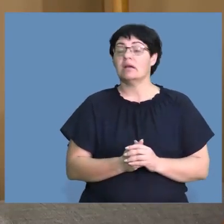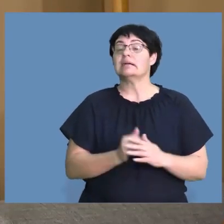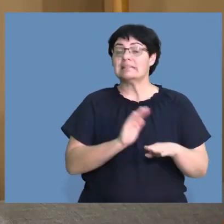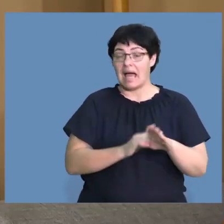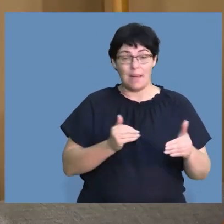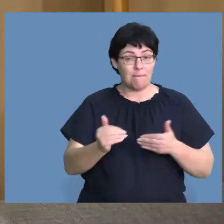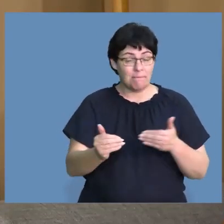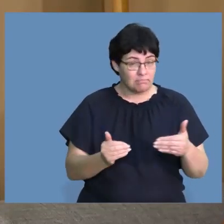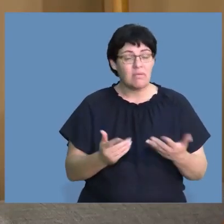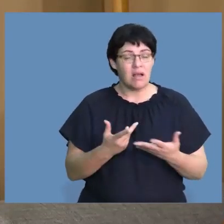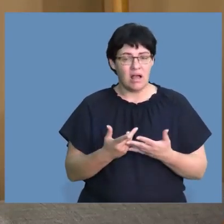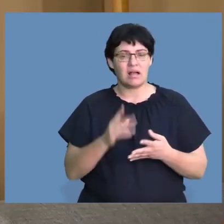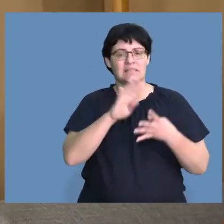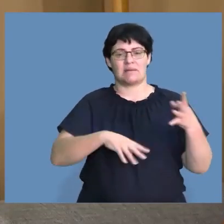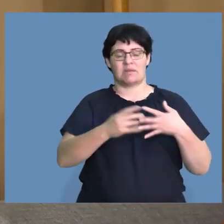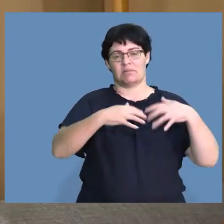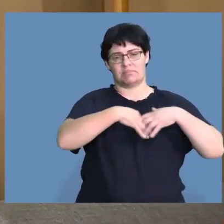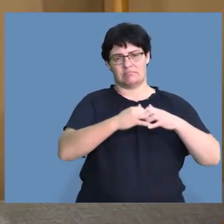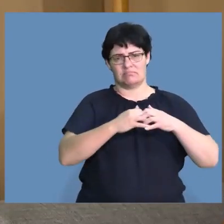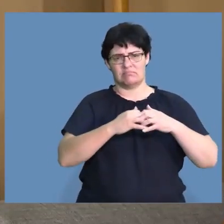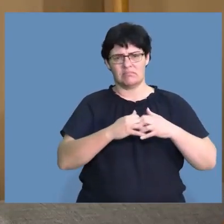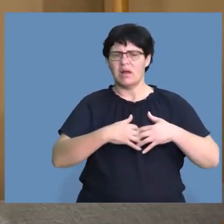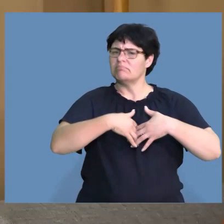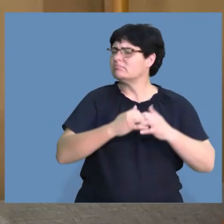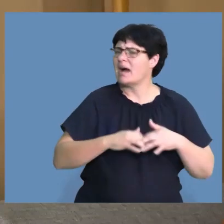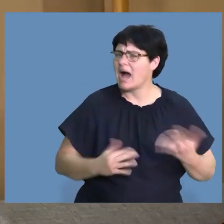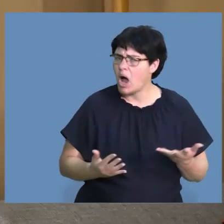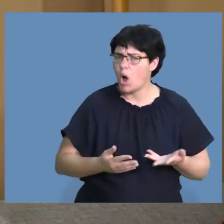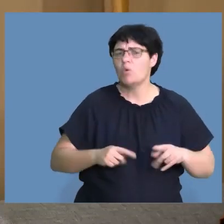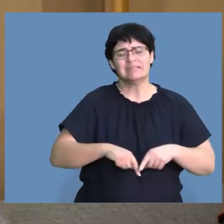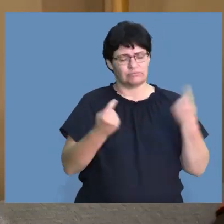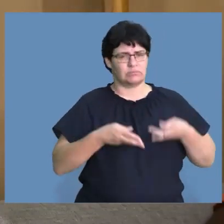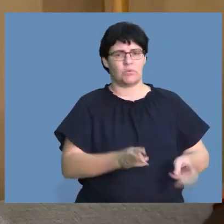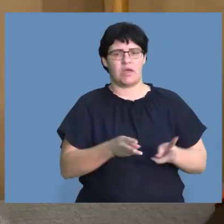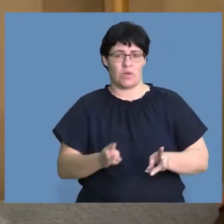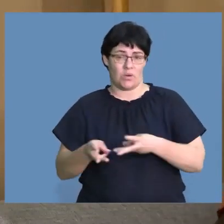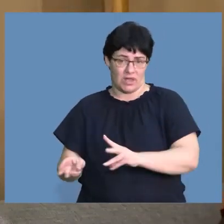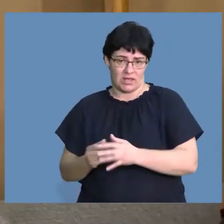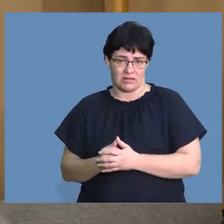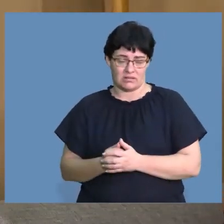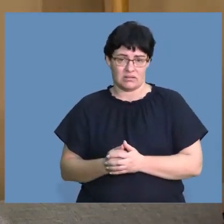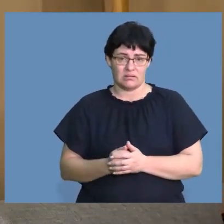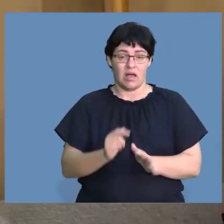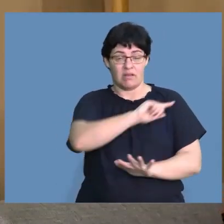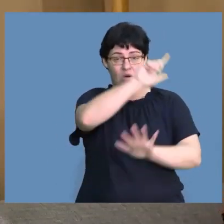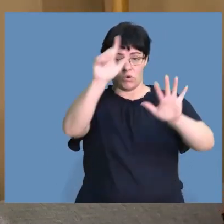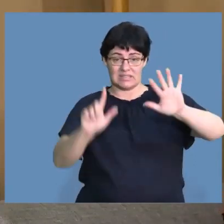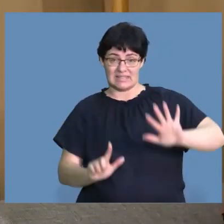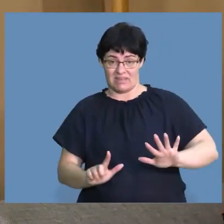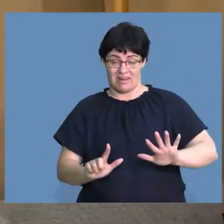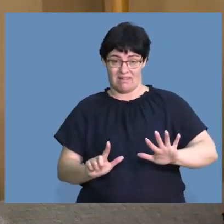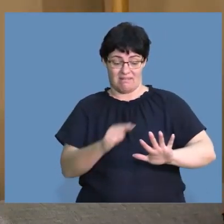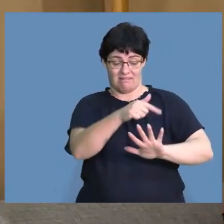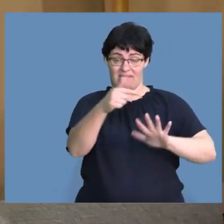Let's manage our time now on a study timetable. And there's different ways to do them. However, I want to give you 7 points